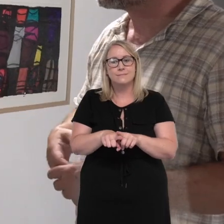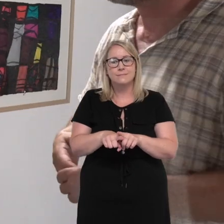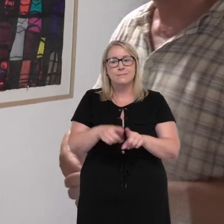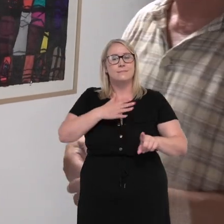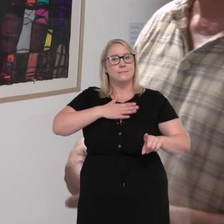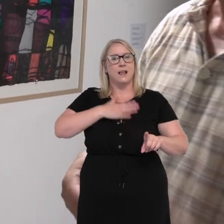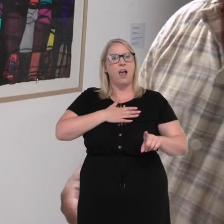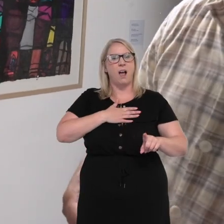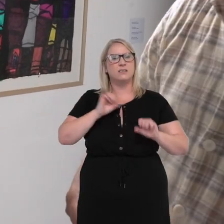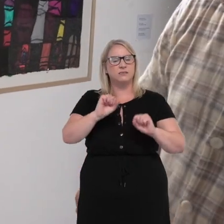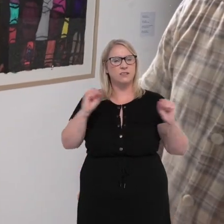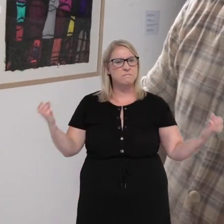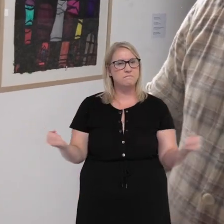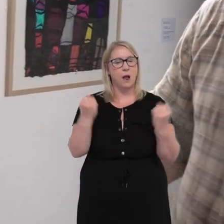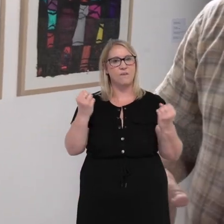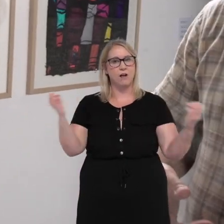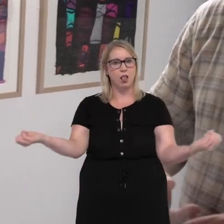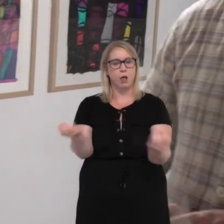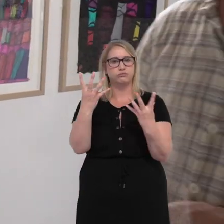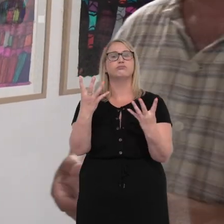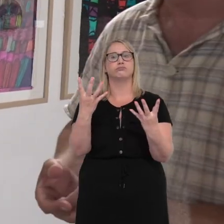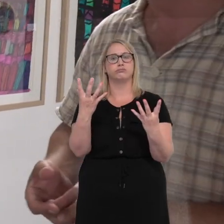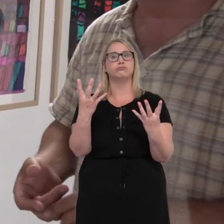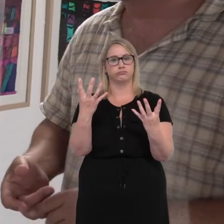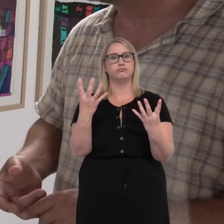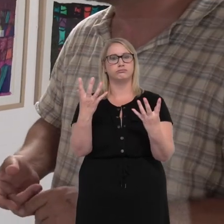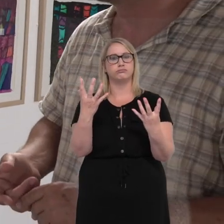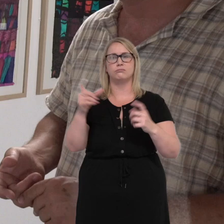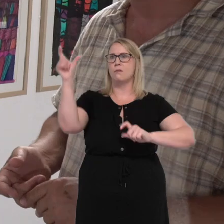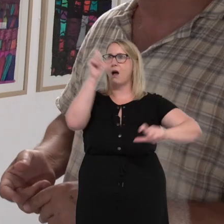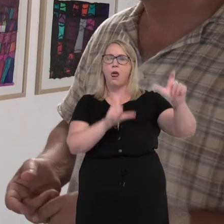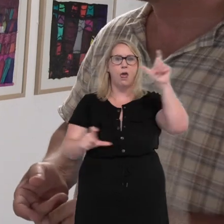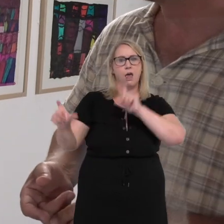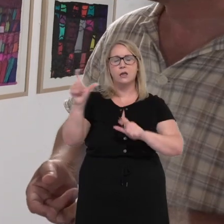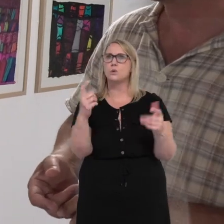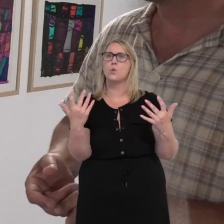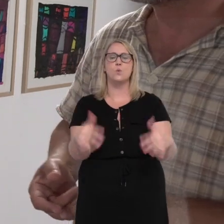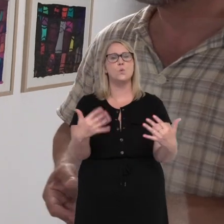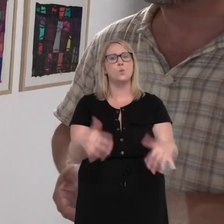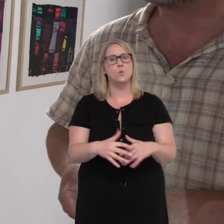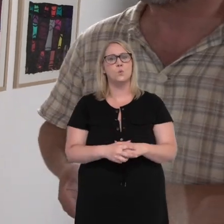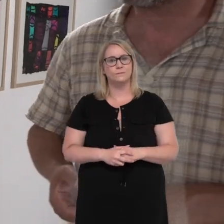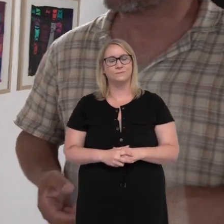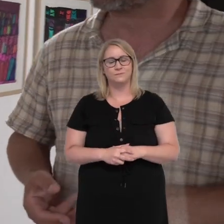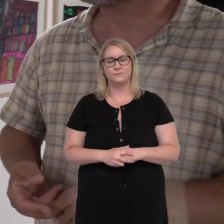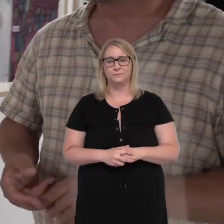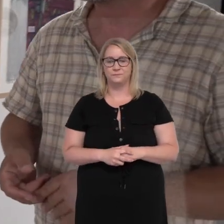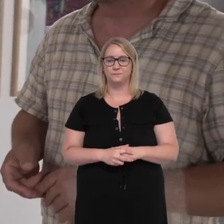tends to like. Powerful, bold colours and lines.